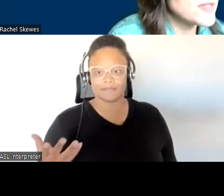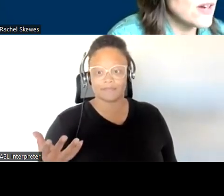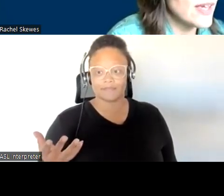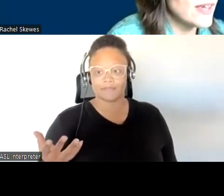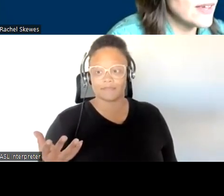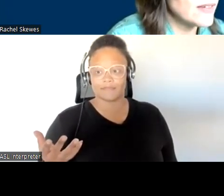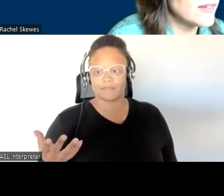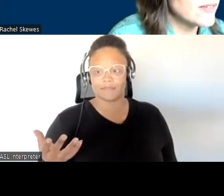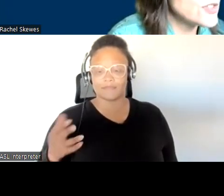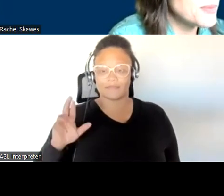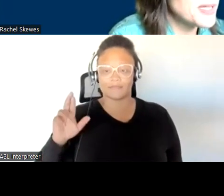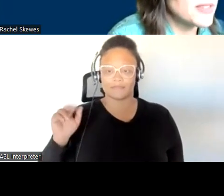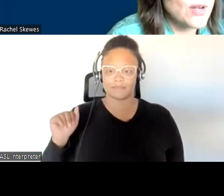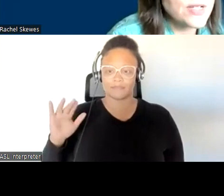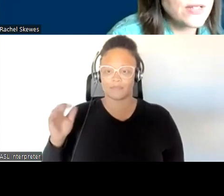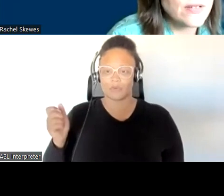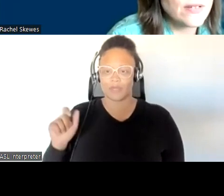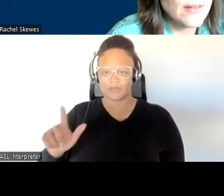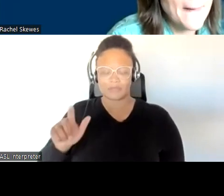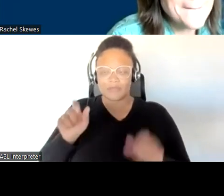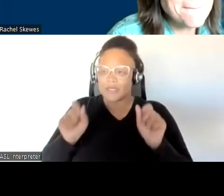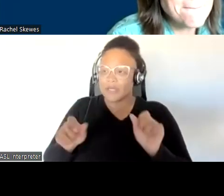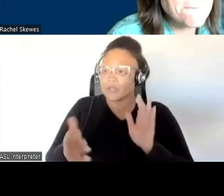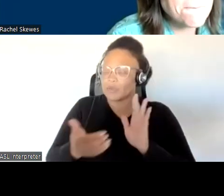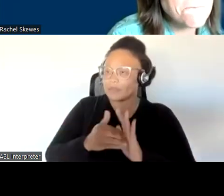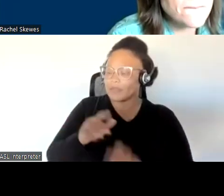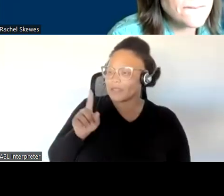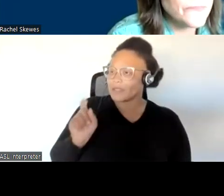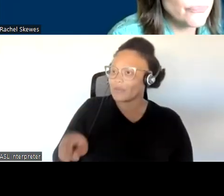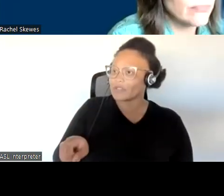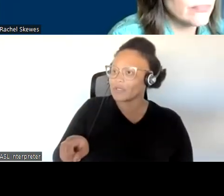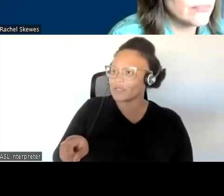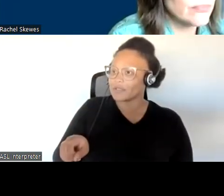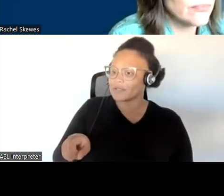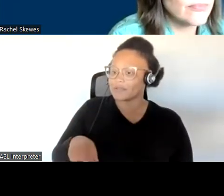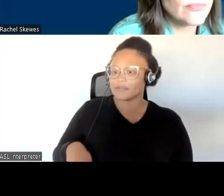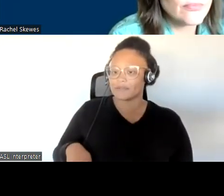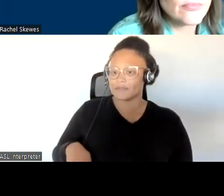I'm so sorry. Could you repeat the question? Yeah, hold on.